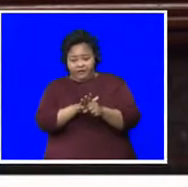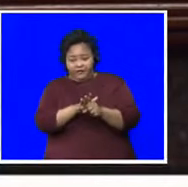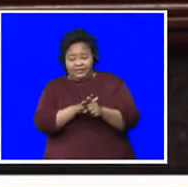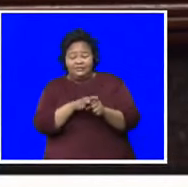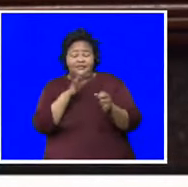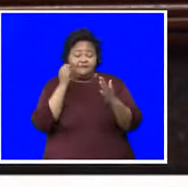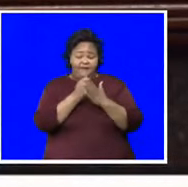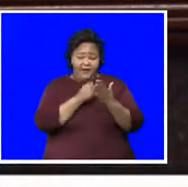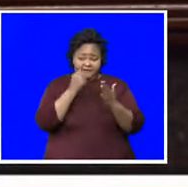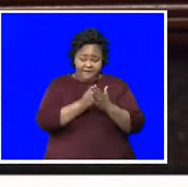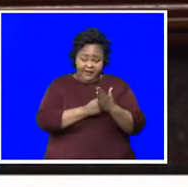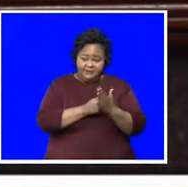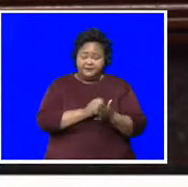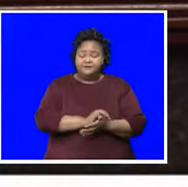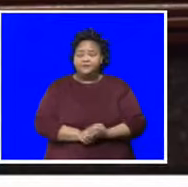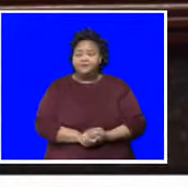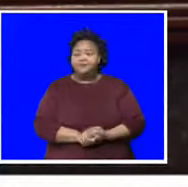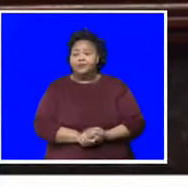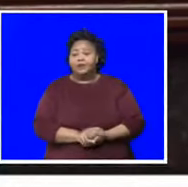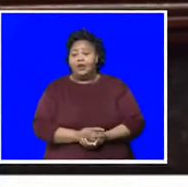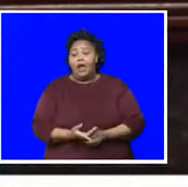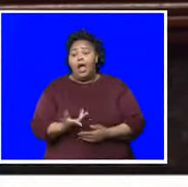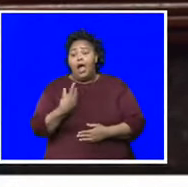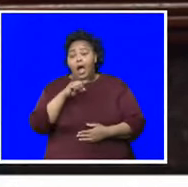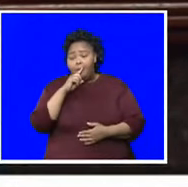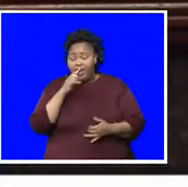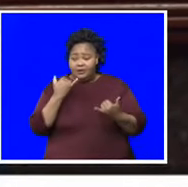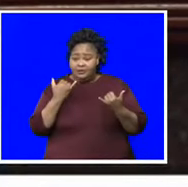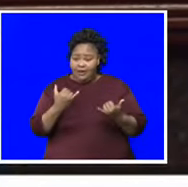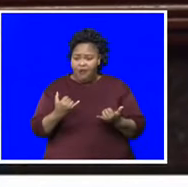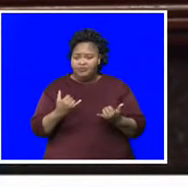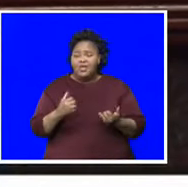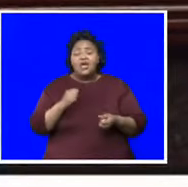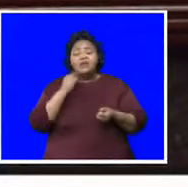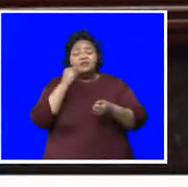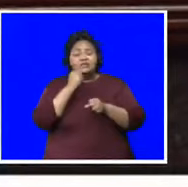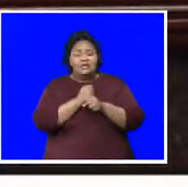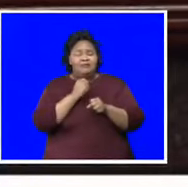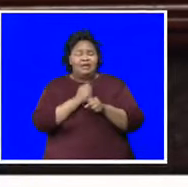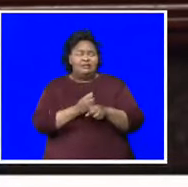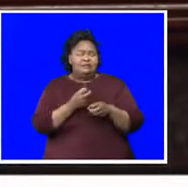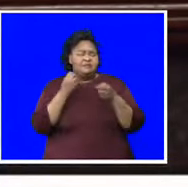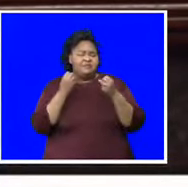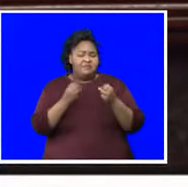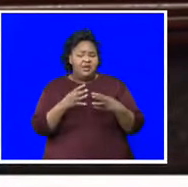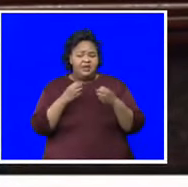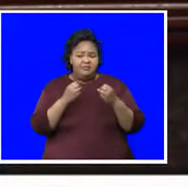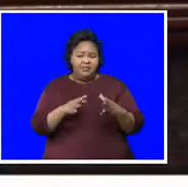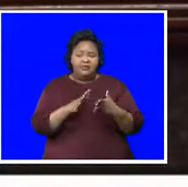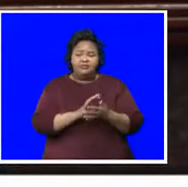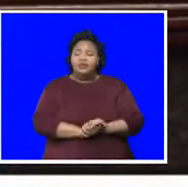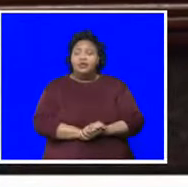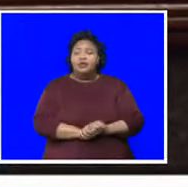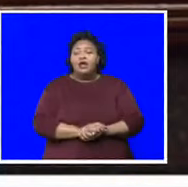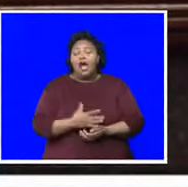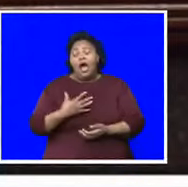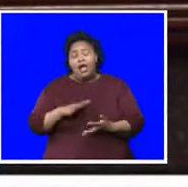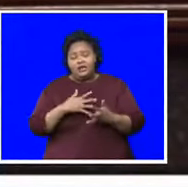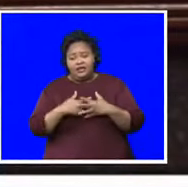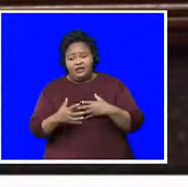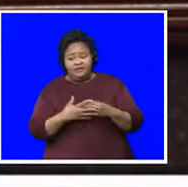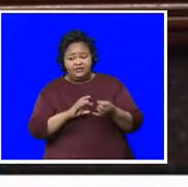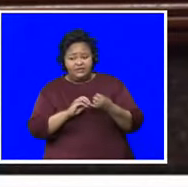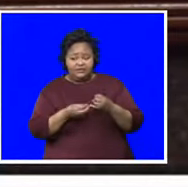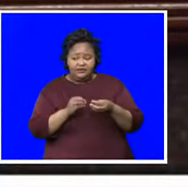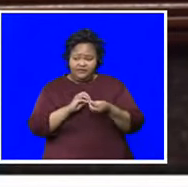akusabonakali as much ngalokuthi mnengi lo msebenzi njengoba nibona ukuthi lesikhuculula lengemuva nalesizama ukulungisa kuma systems akubi